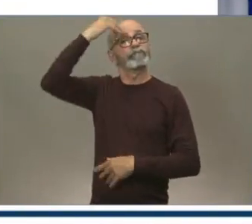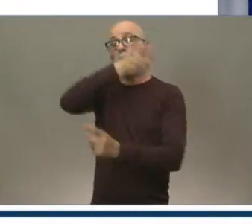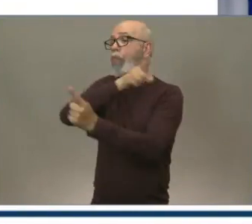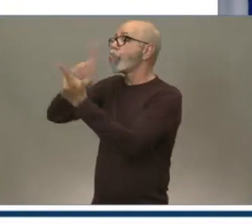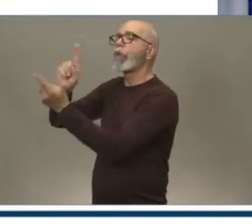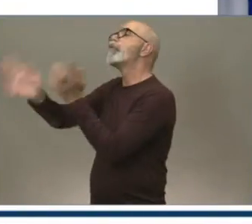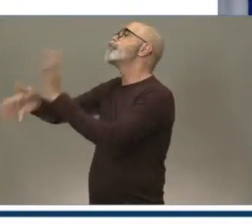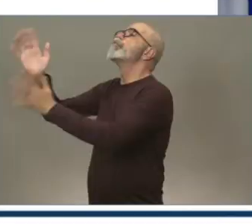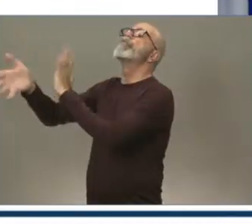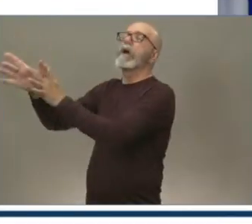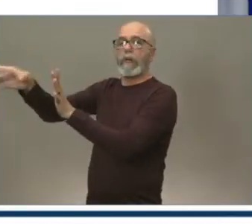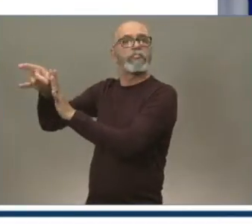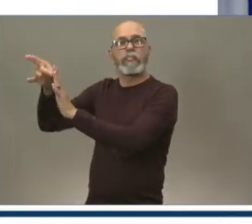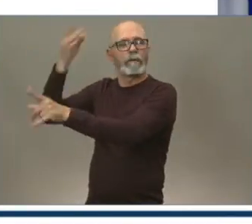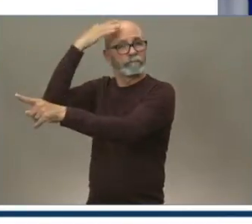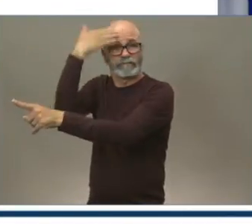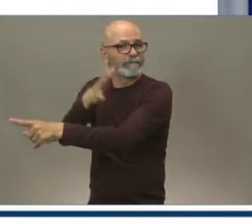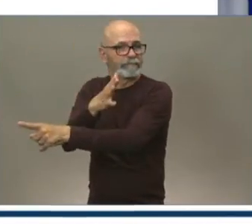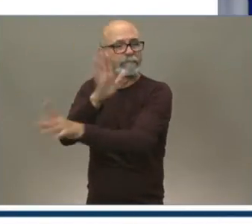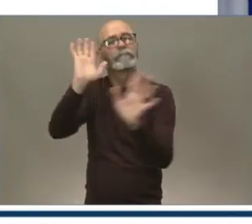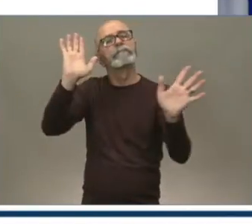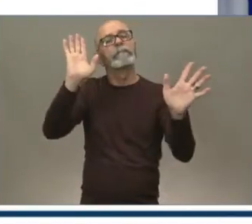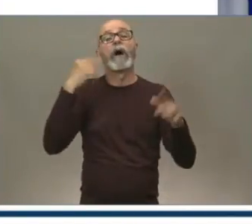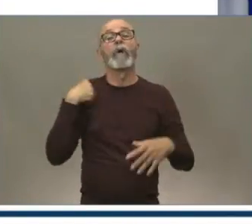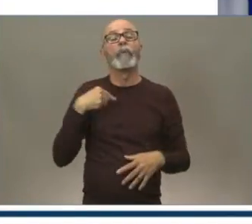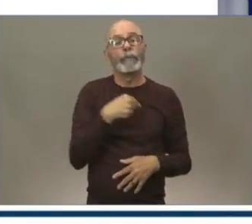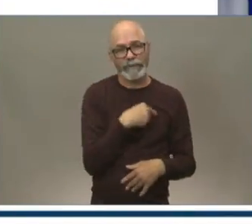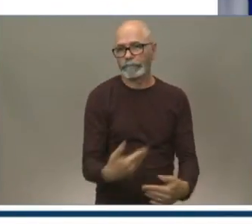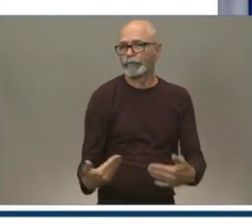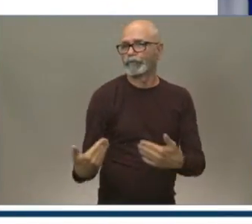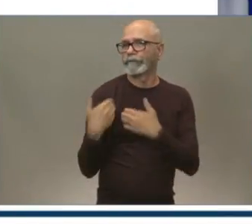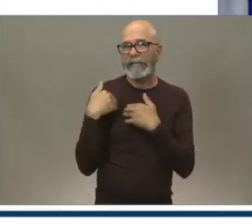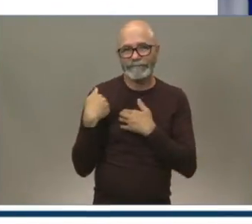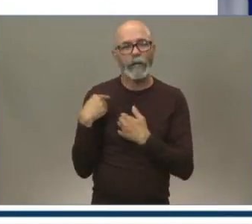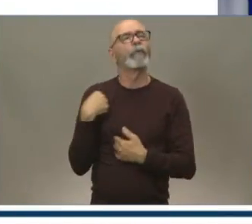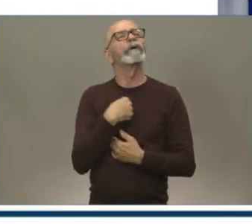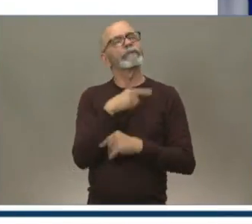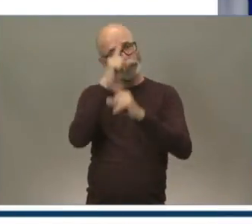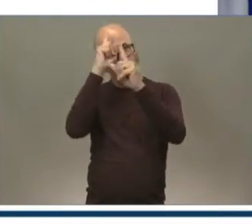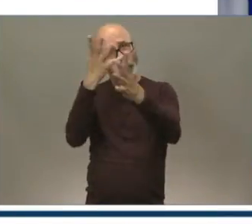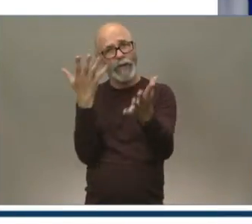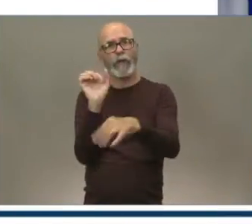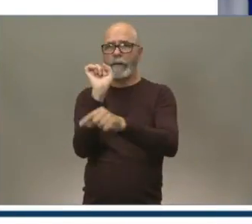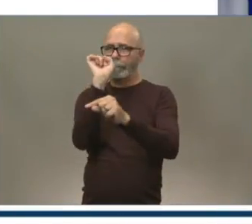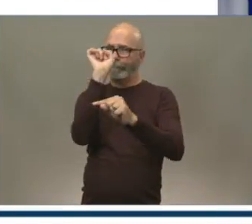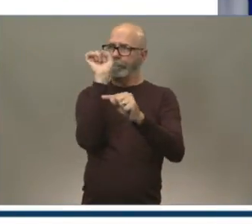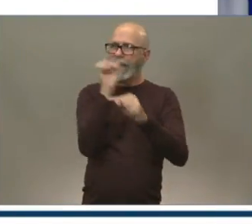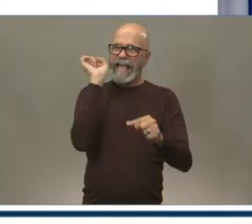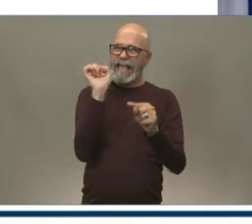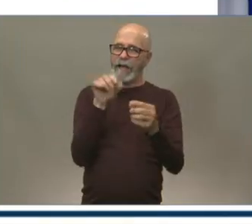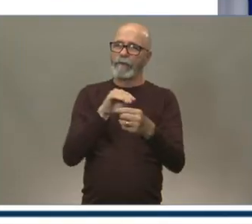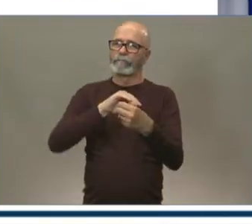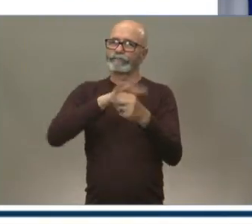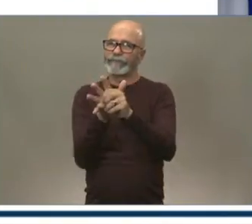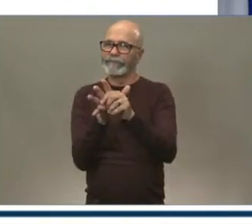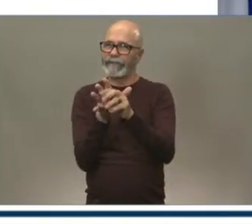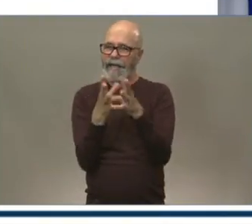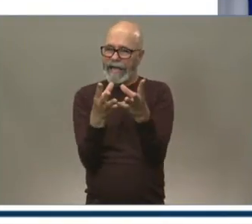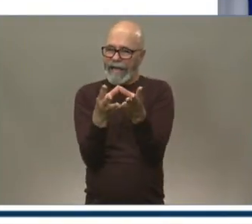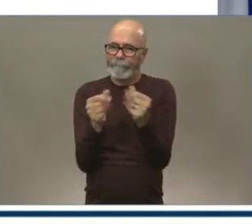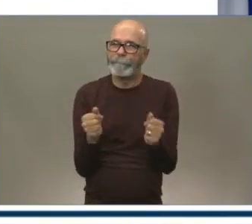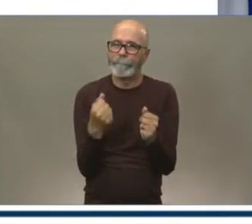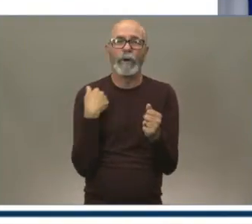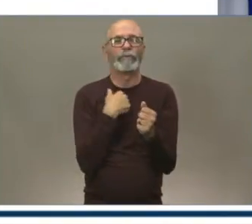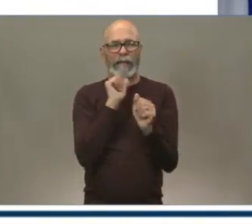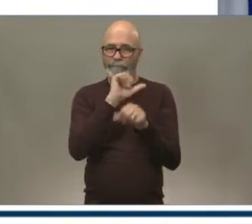come together to take ownership now and beat this virus once and for all. We continue to have the appropriate restrictions in place, and